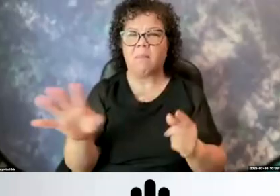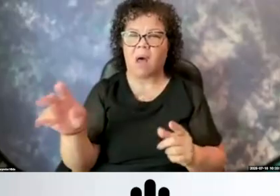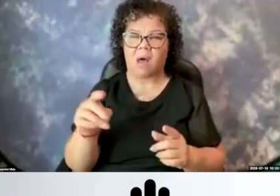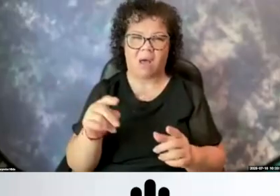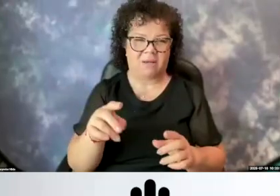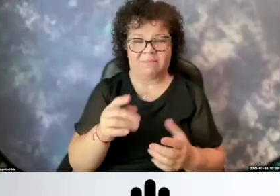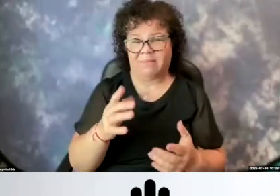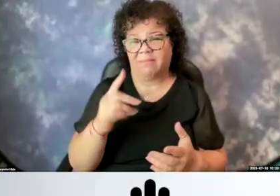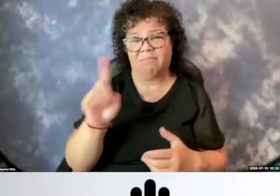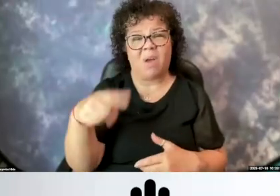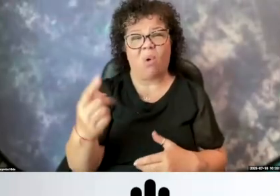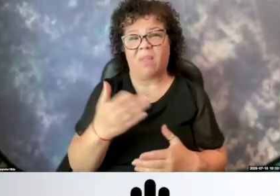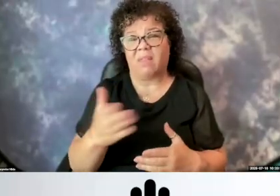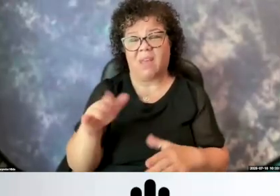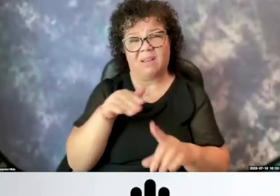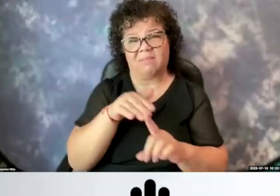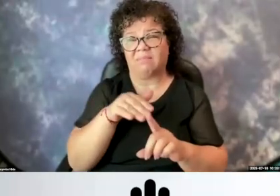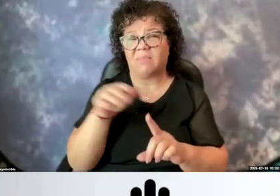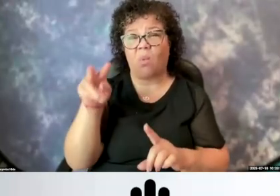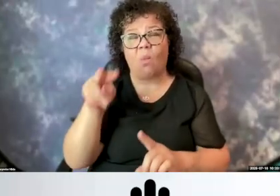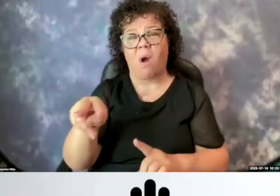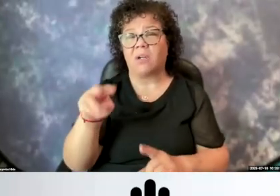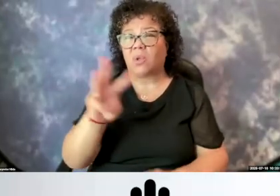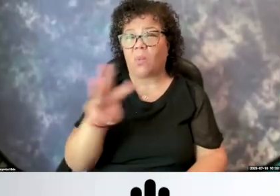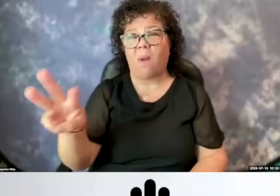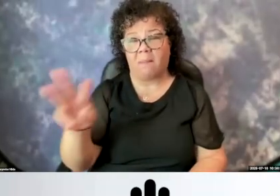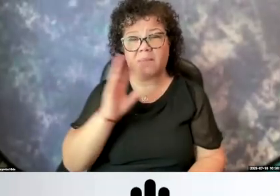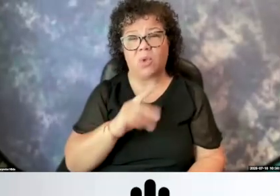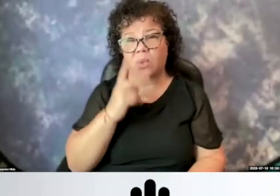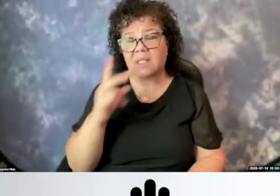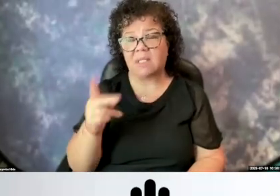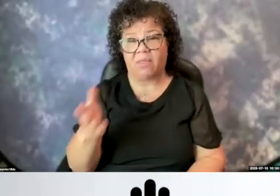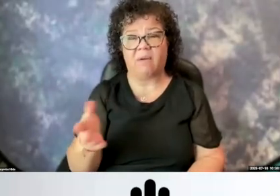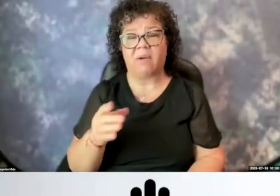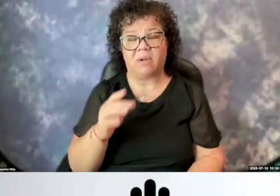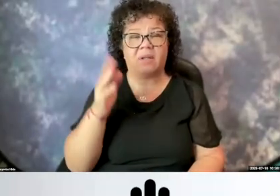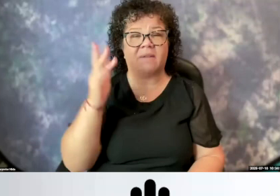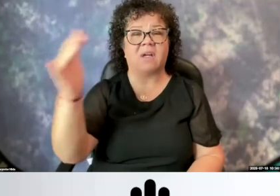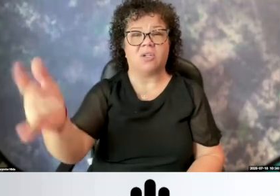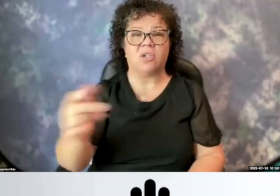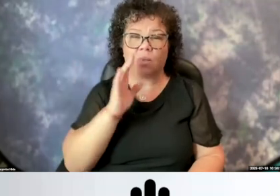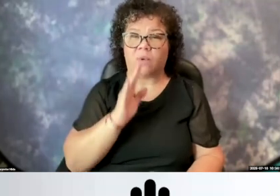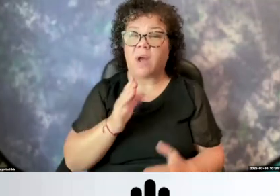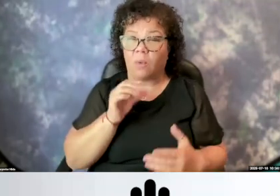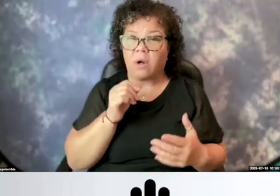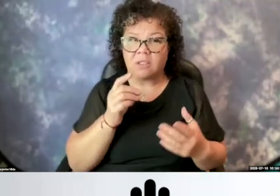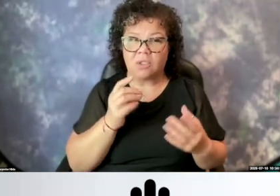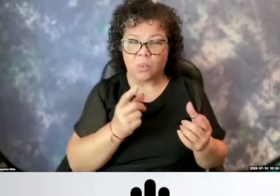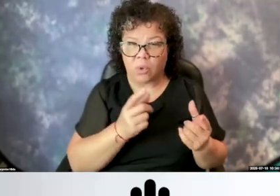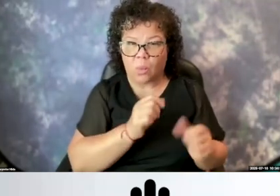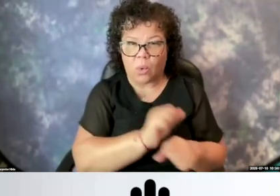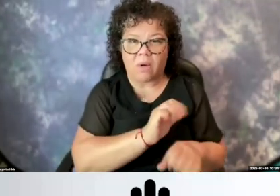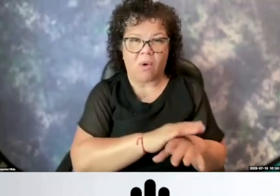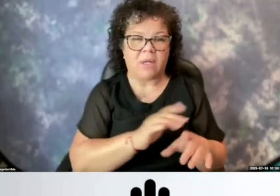say to that for right now. But thank you again for your comment. We are looking and we are getting that done internally. Okay, thank you. You've answered my